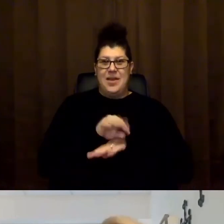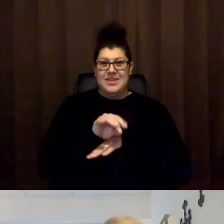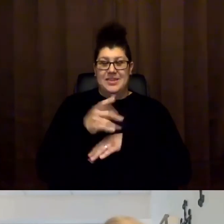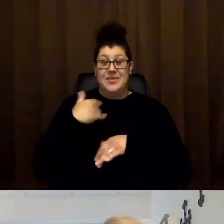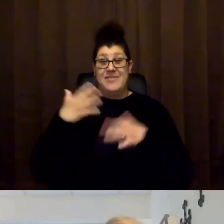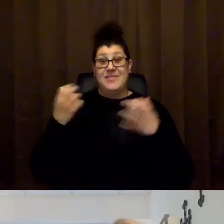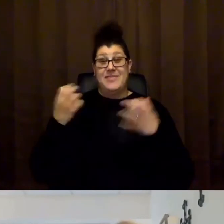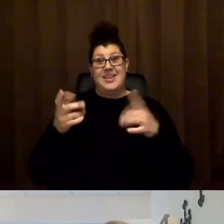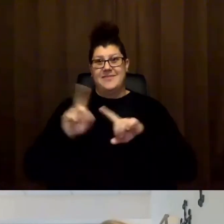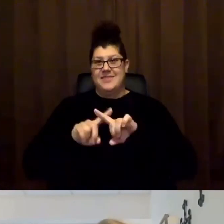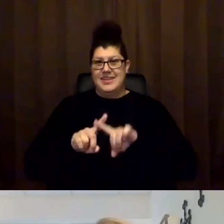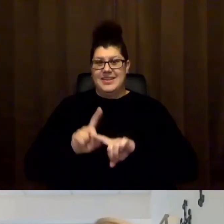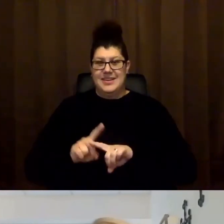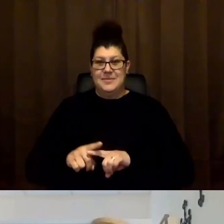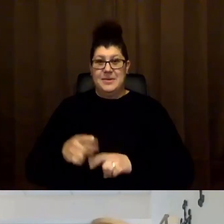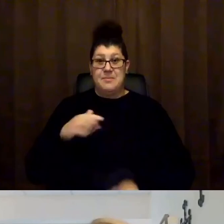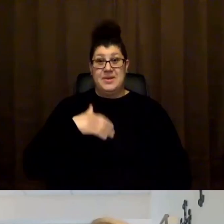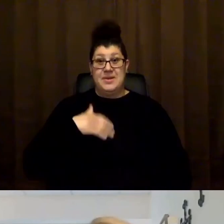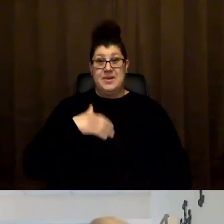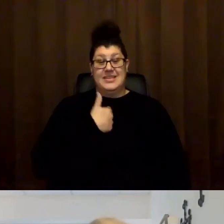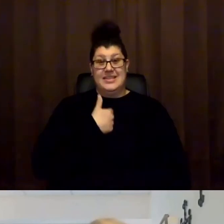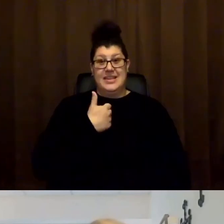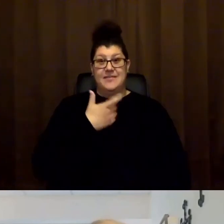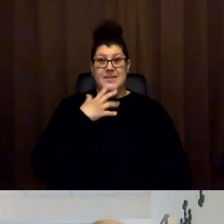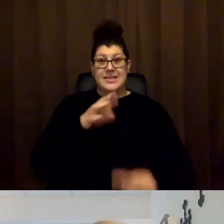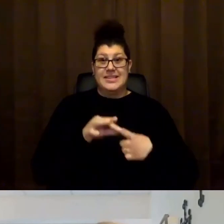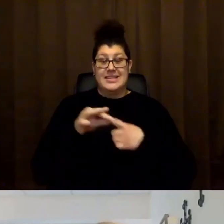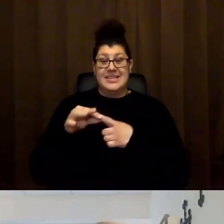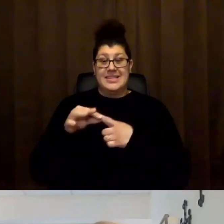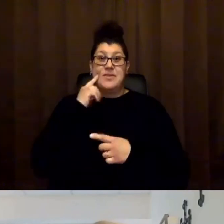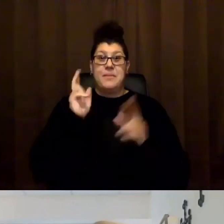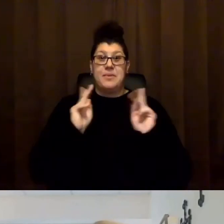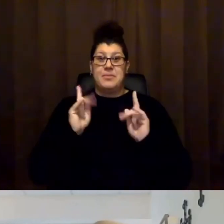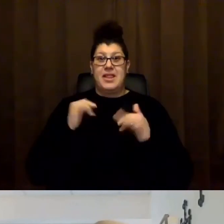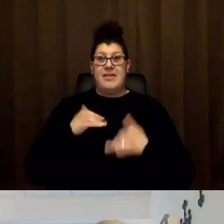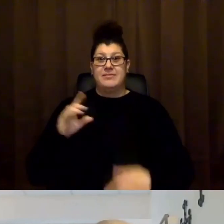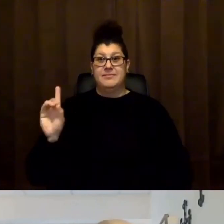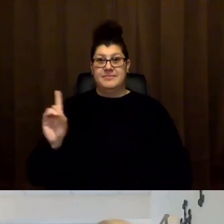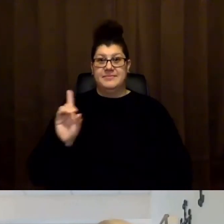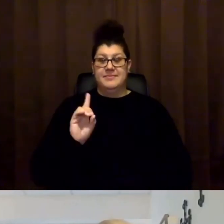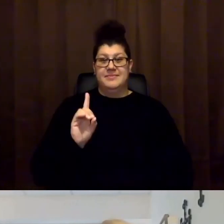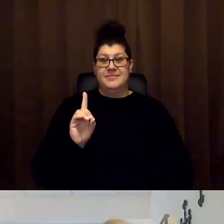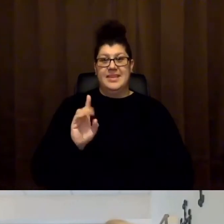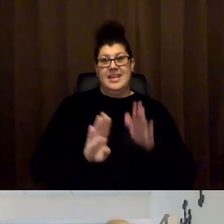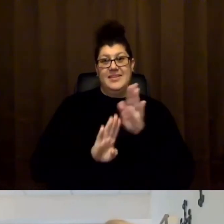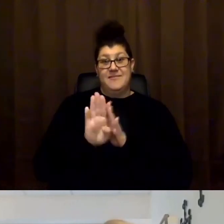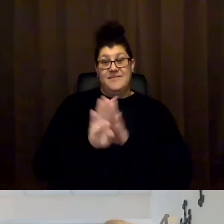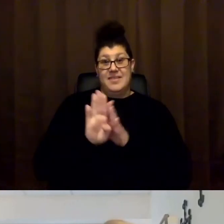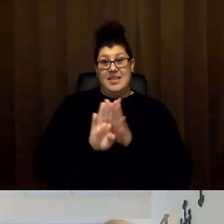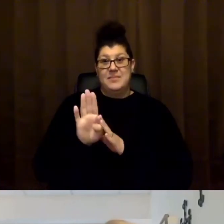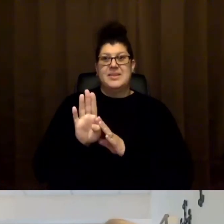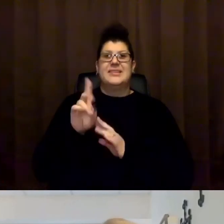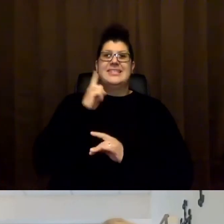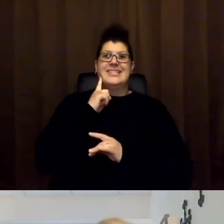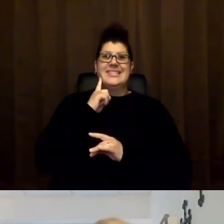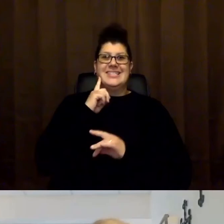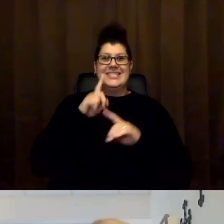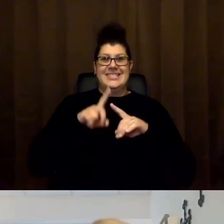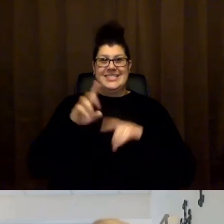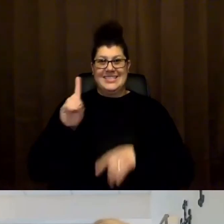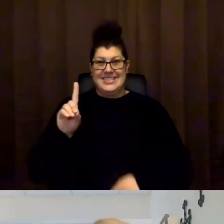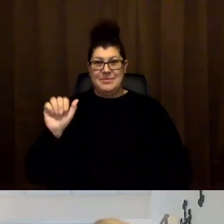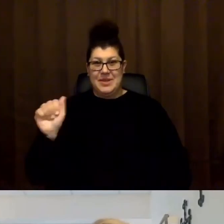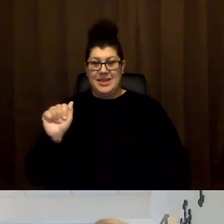personally specialize in counseling people with developmental disabilities, specifically autism. I have over 10 years of experience working